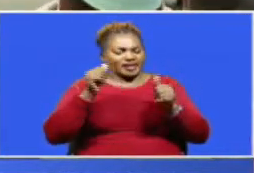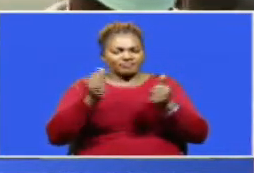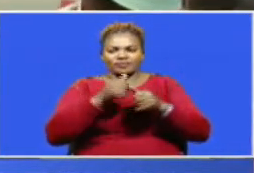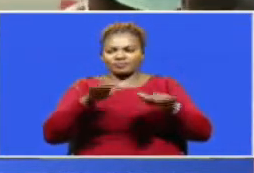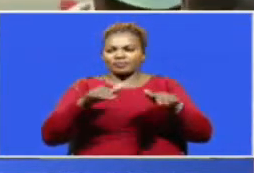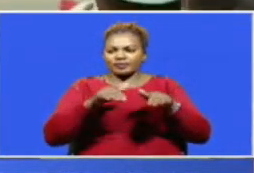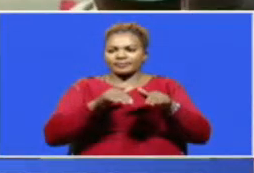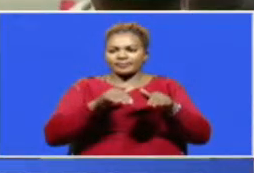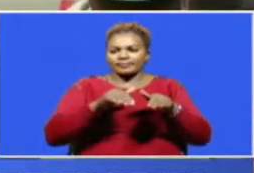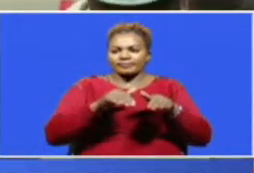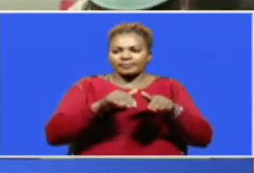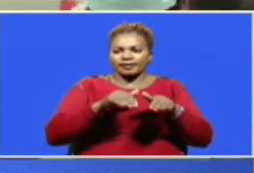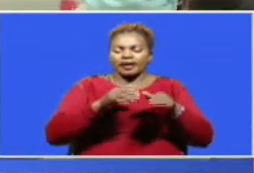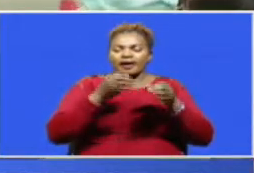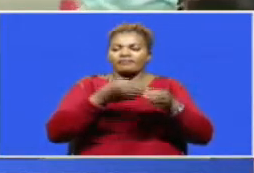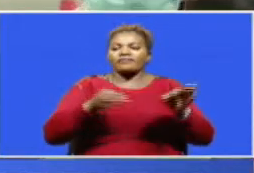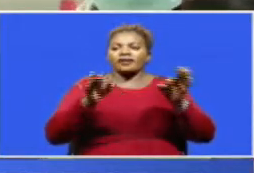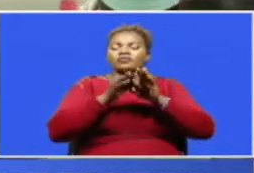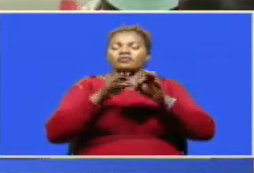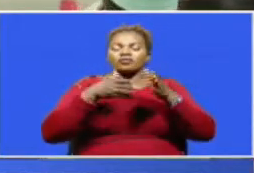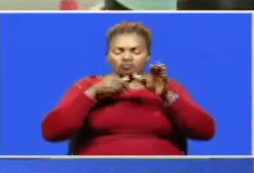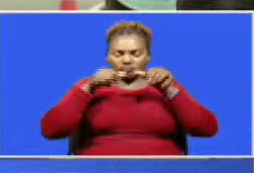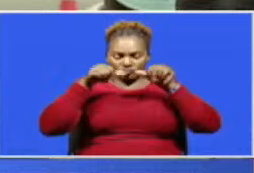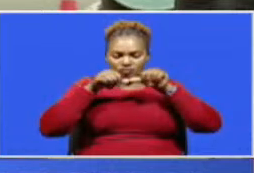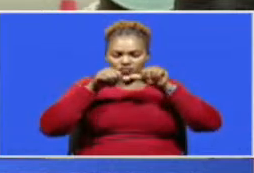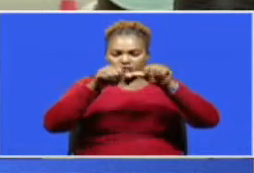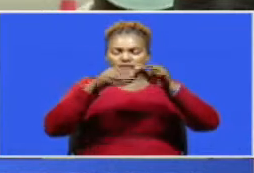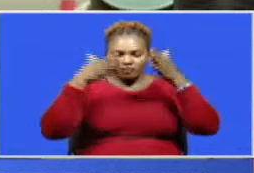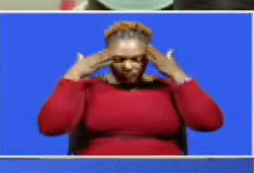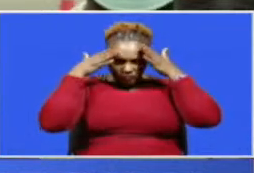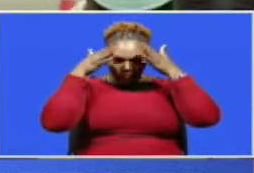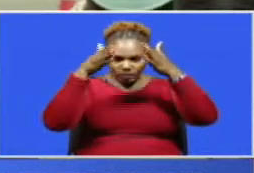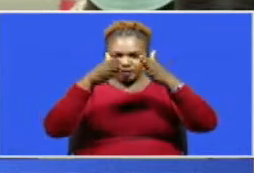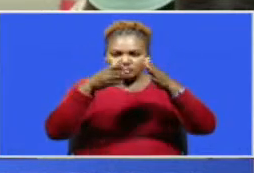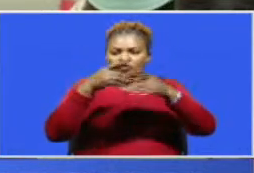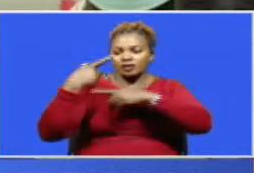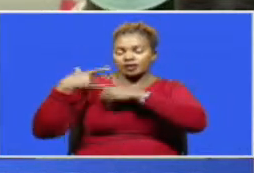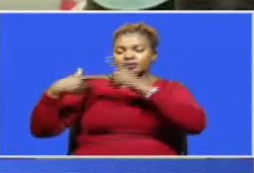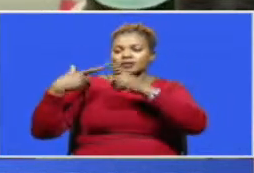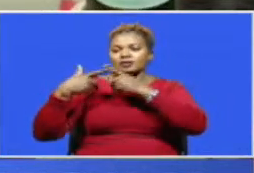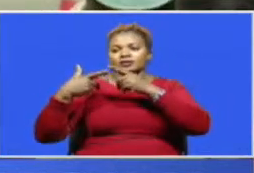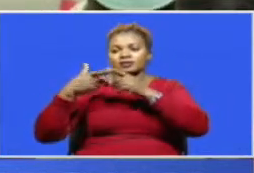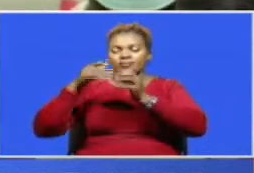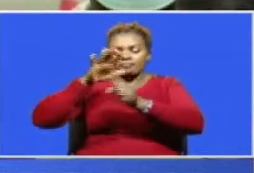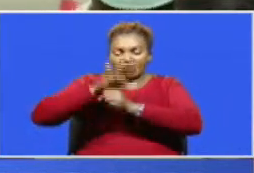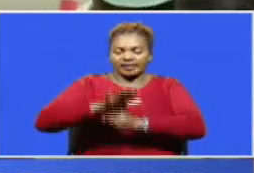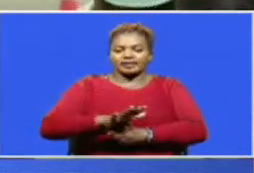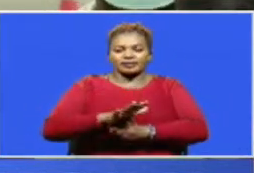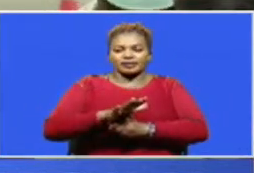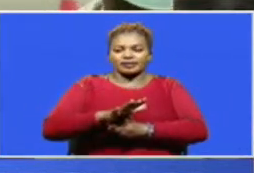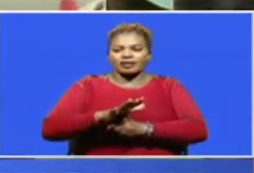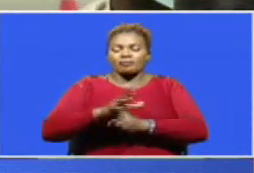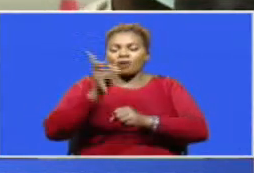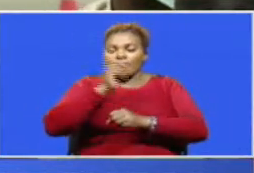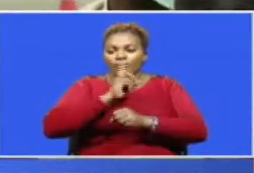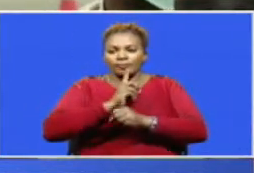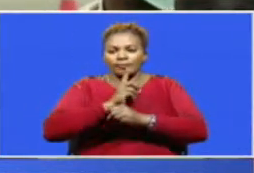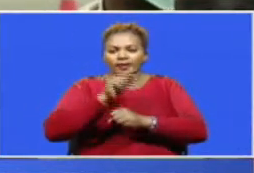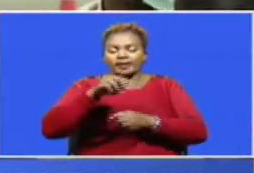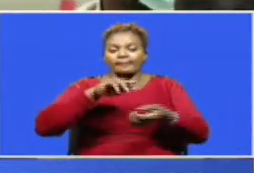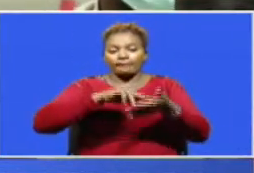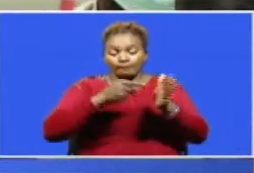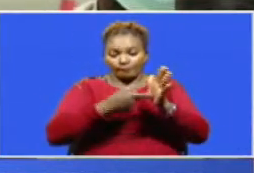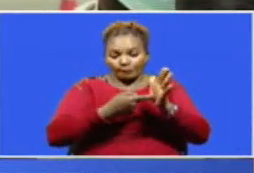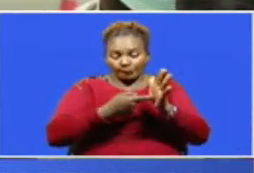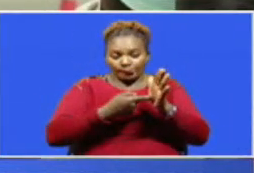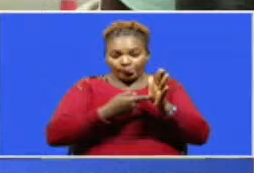our feminist values, we continue to focus on those who already experience marginalization more acutely. This